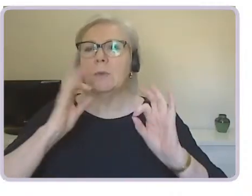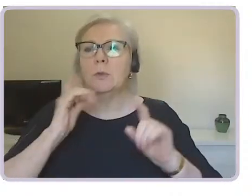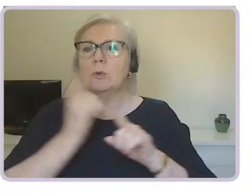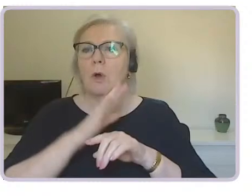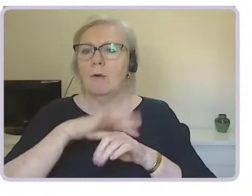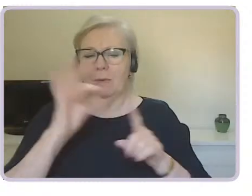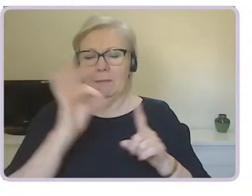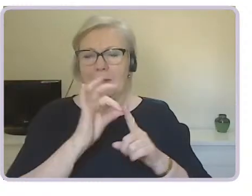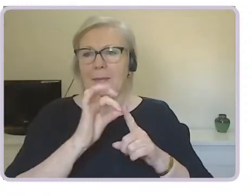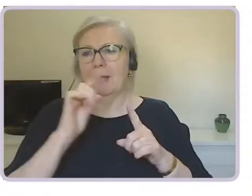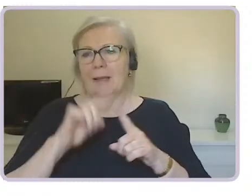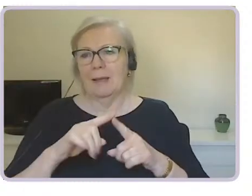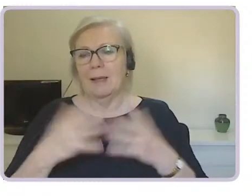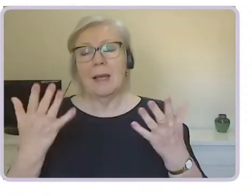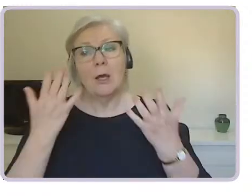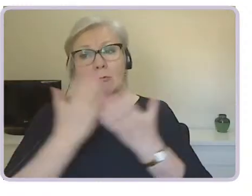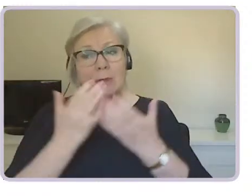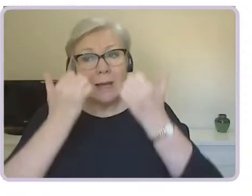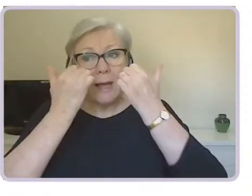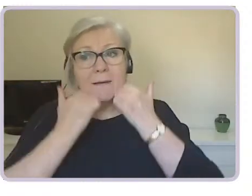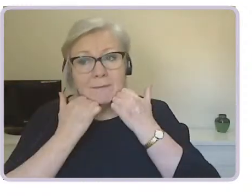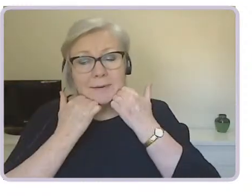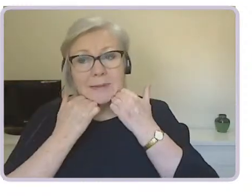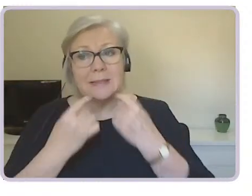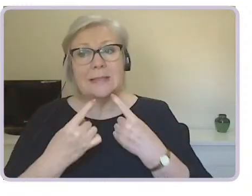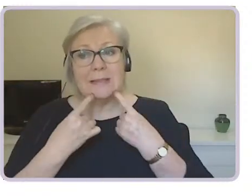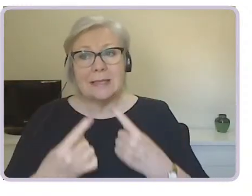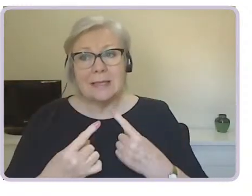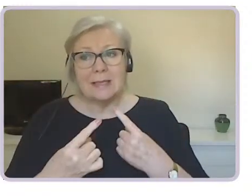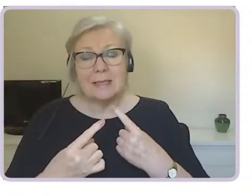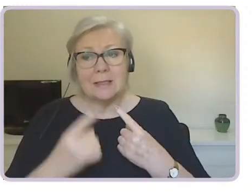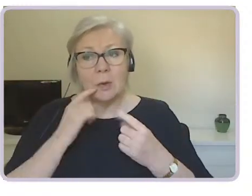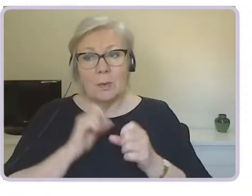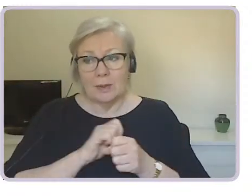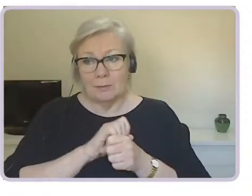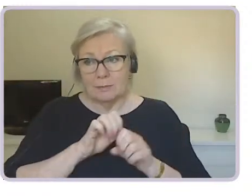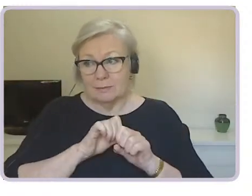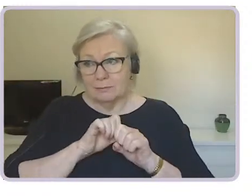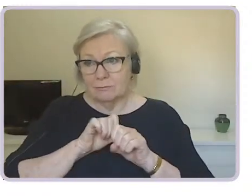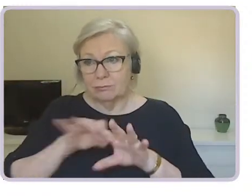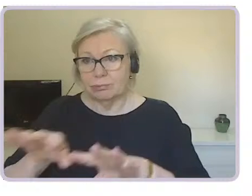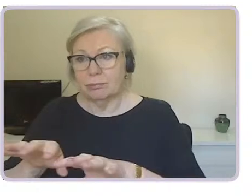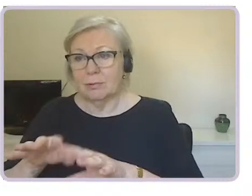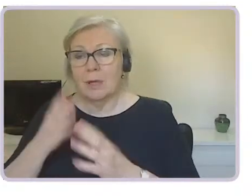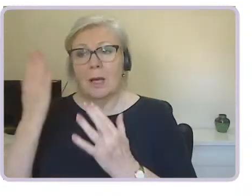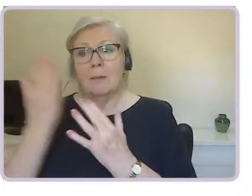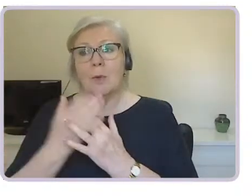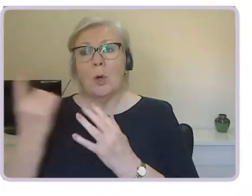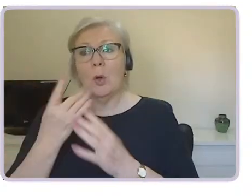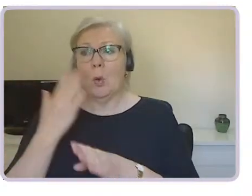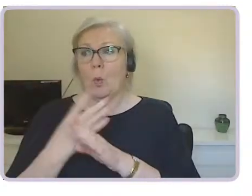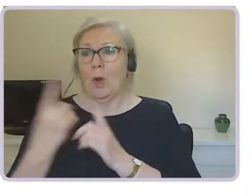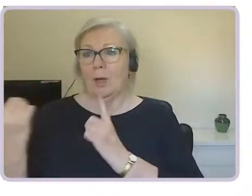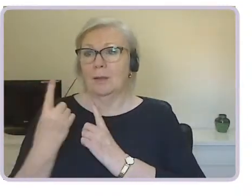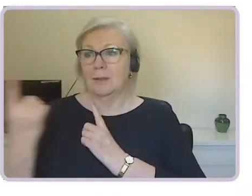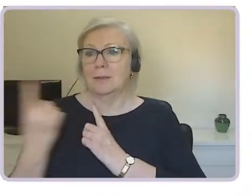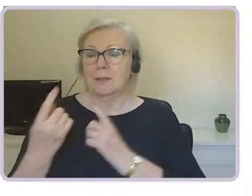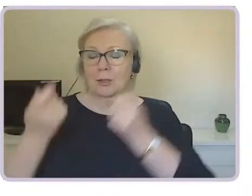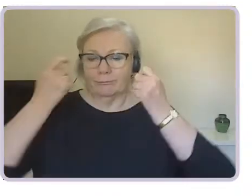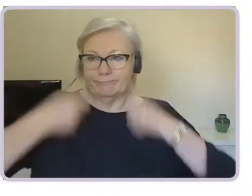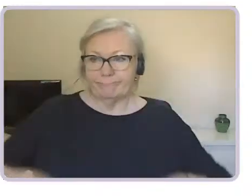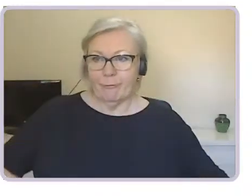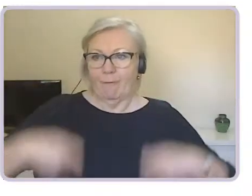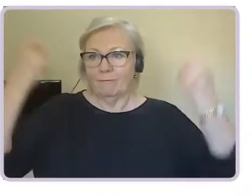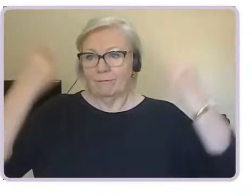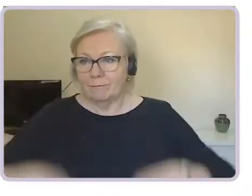is suggesting quite a lot of that transmission is happening between workers, donning and doffing PPE, being together in